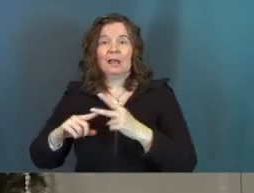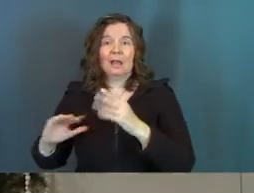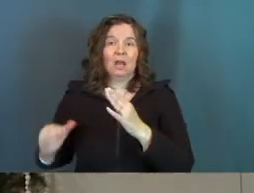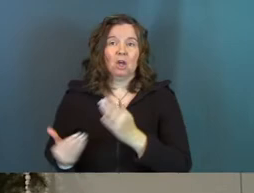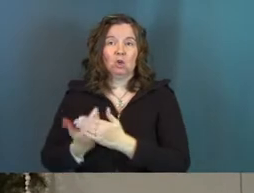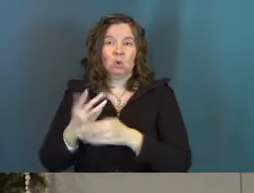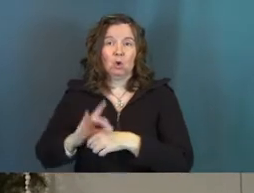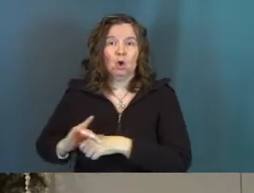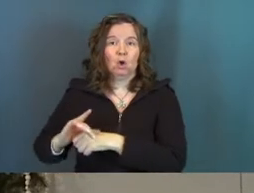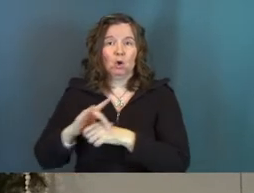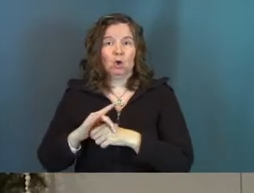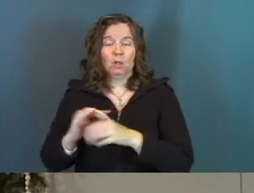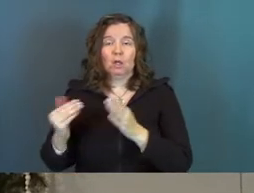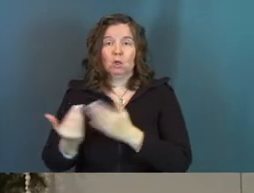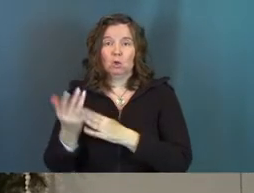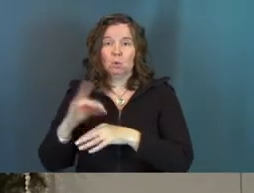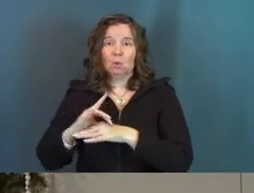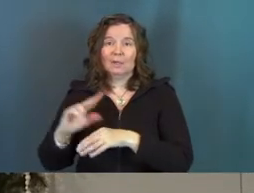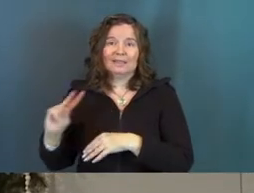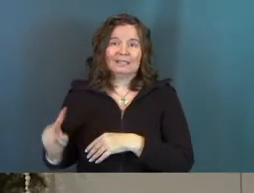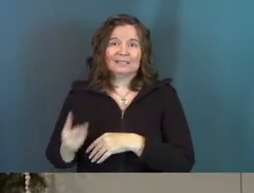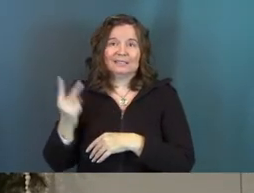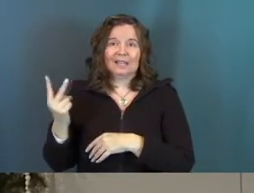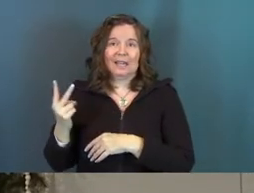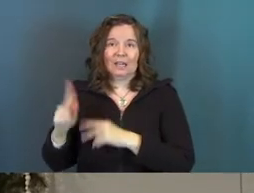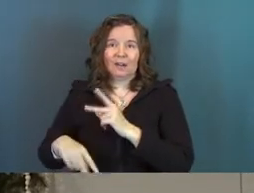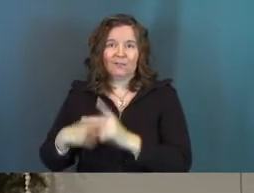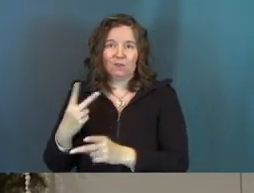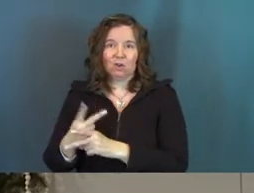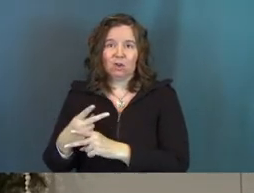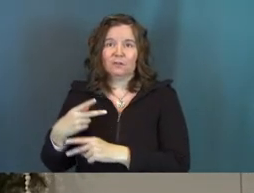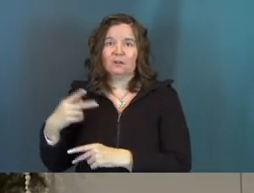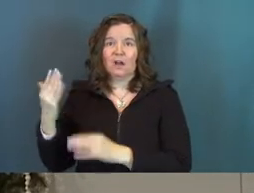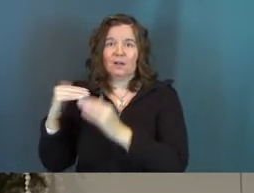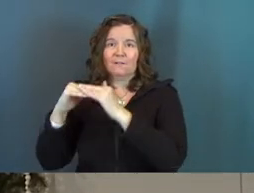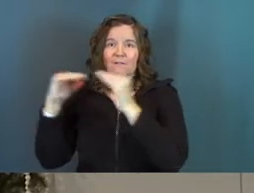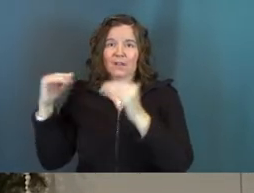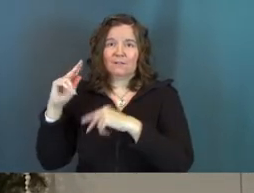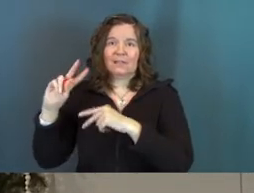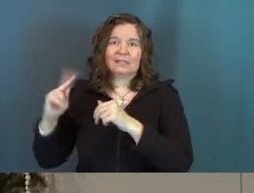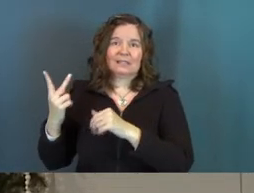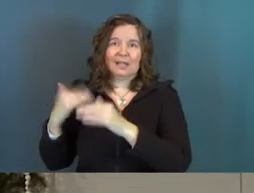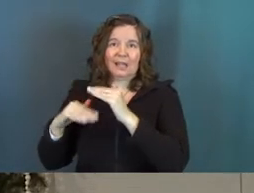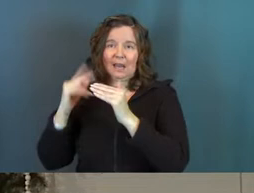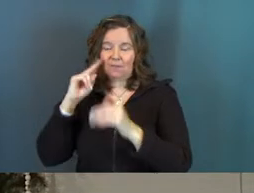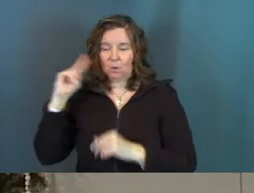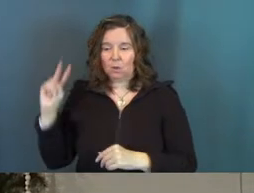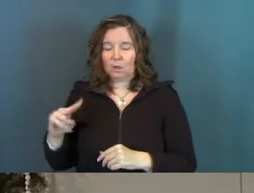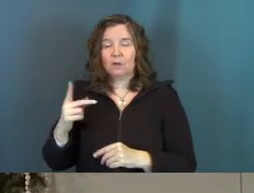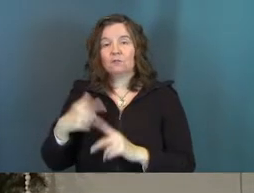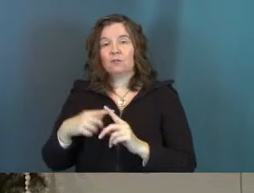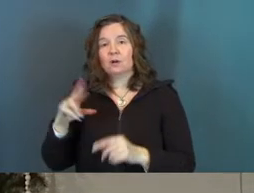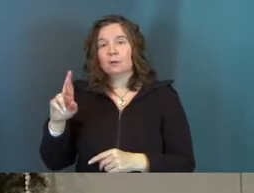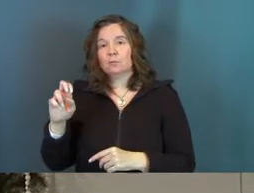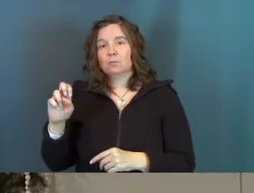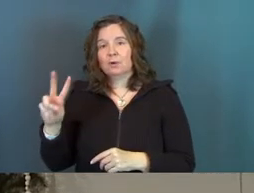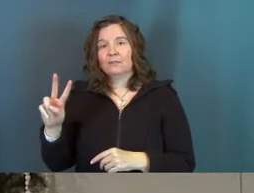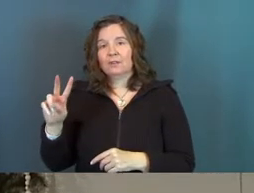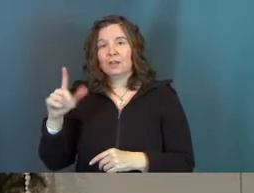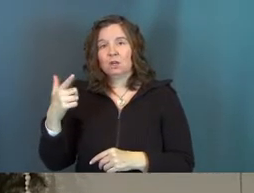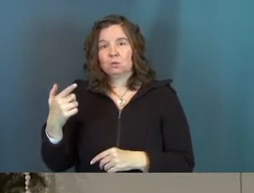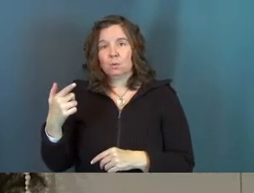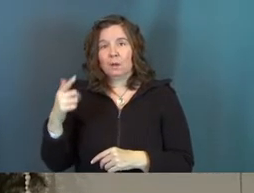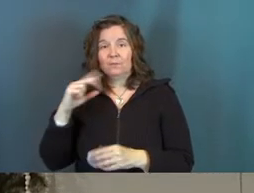new earth, okay? New earth is the second version of heaven, the second heaven that we look at. So this comes from Revelation